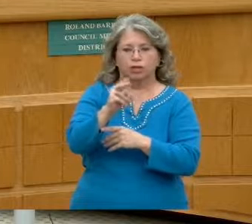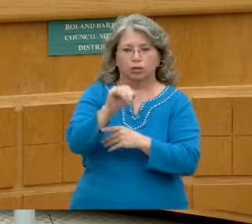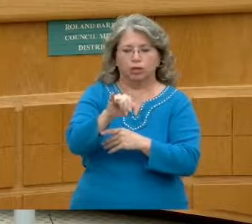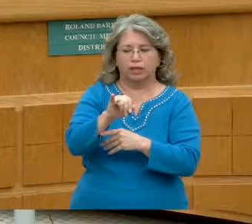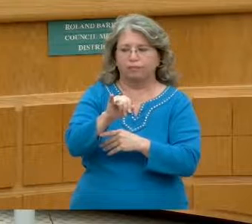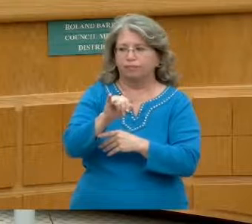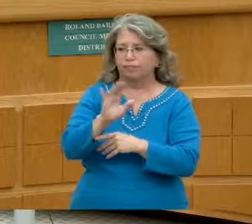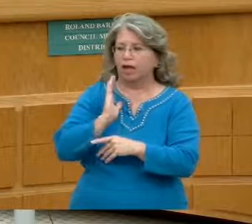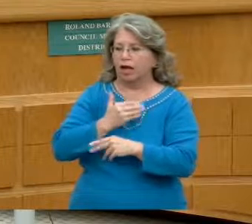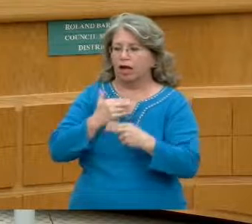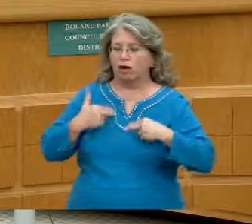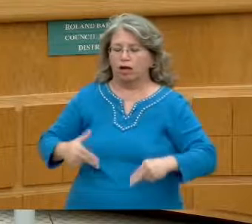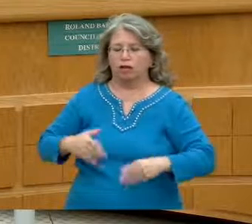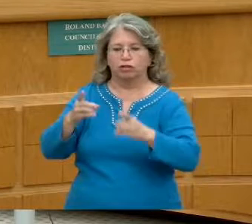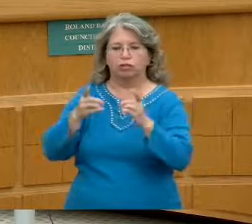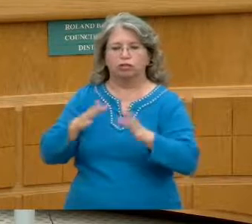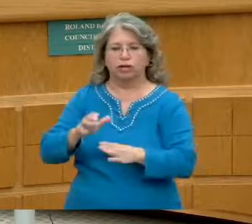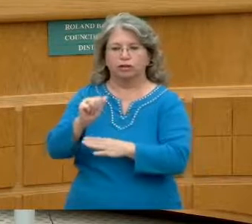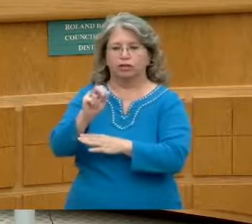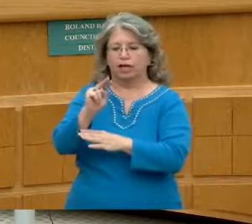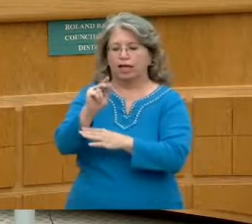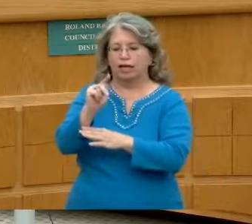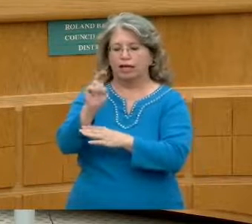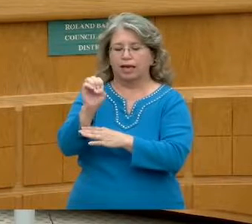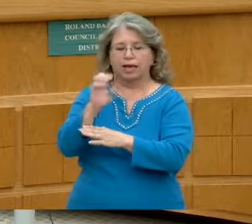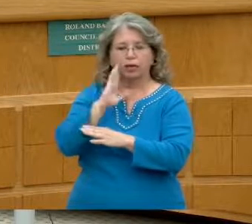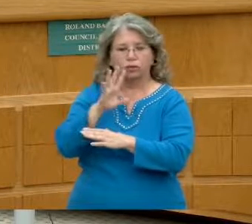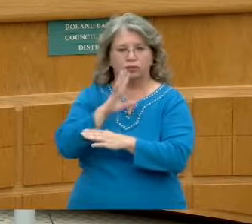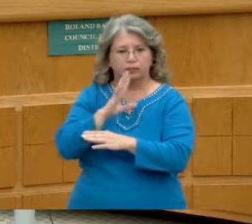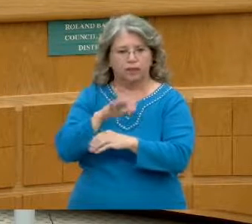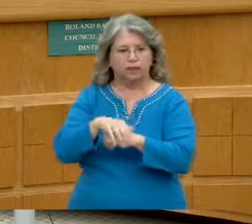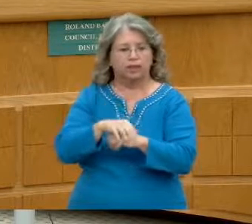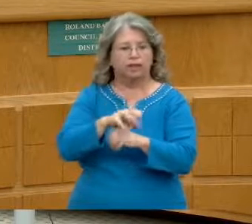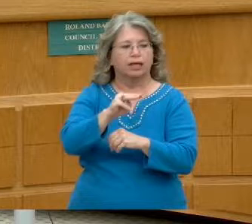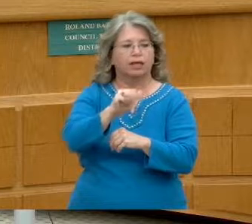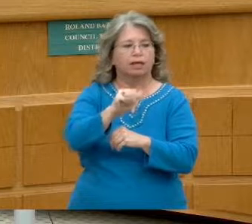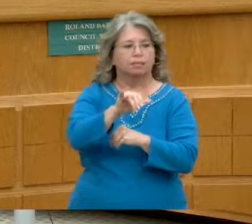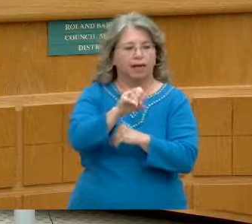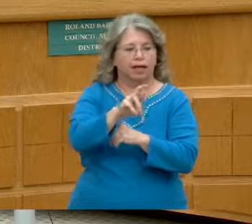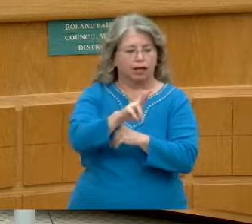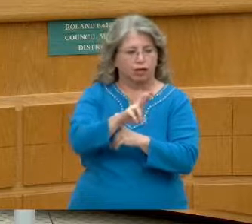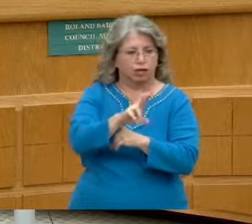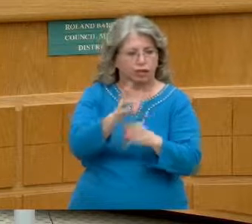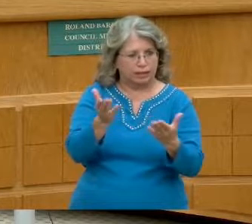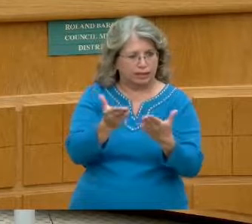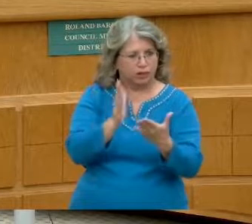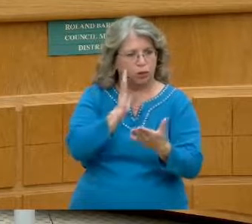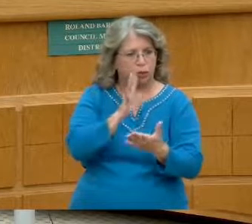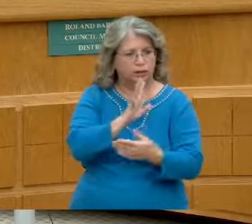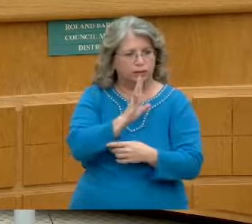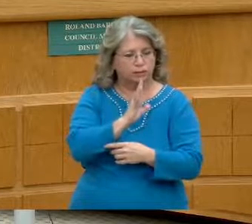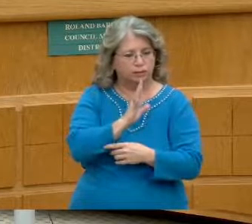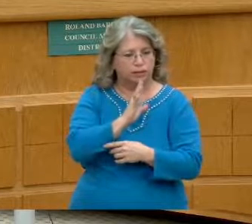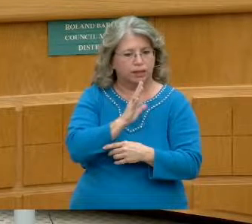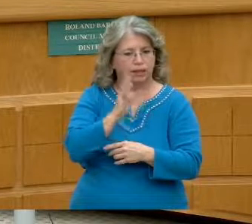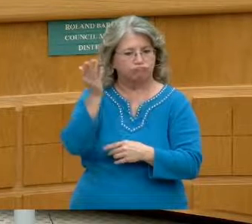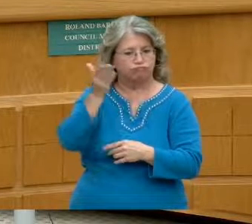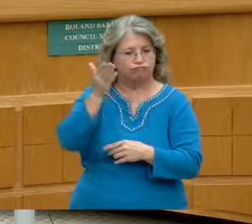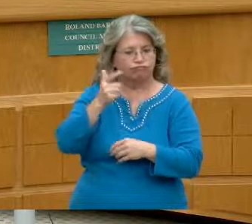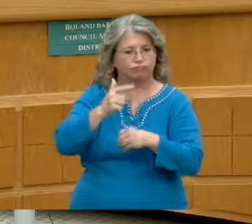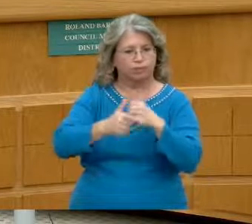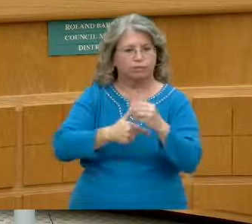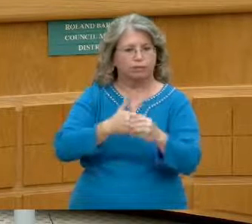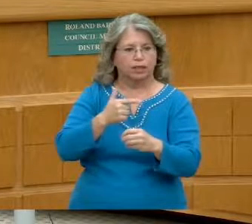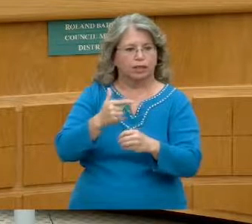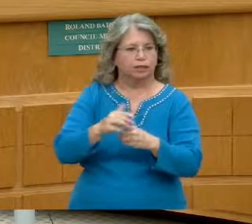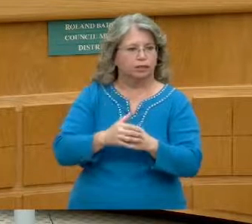will speak a little bit today. We have Mayor McComb, who's here today. He's going to speak on, let me see what